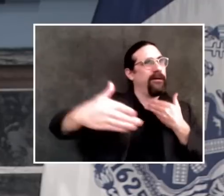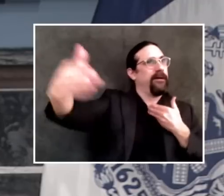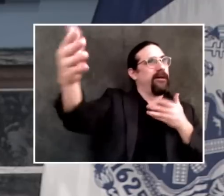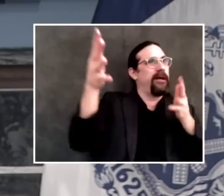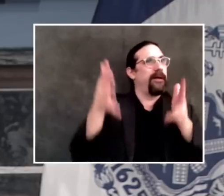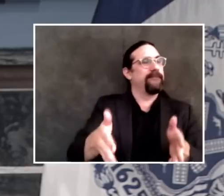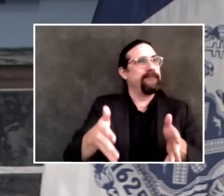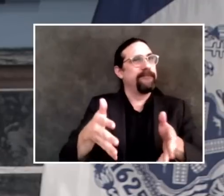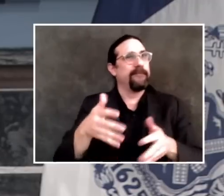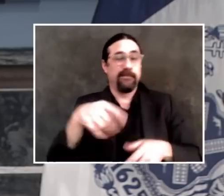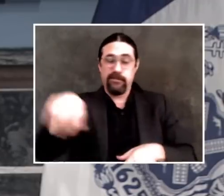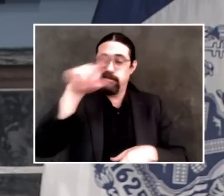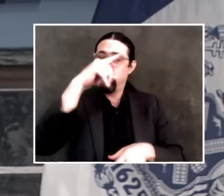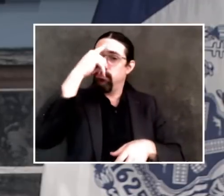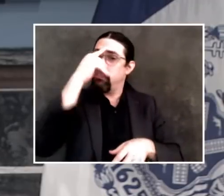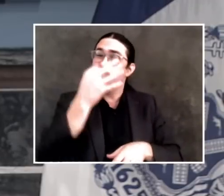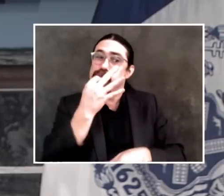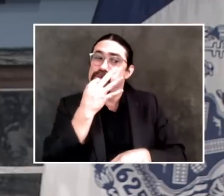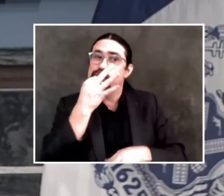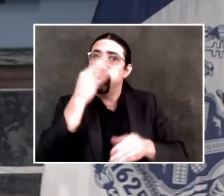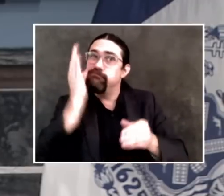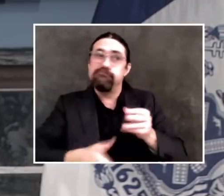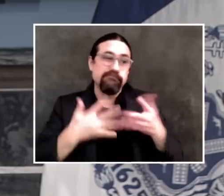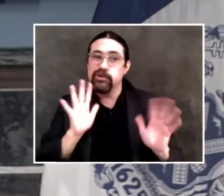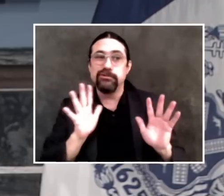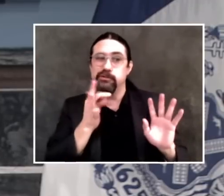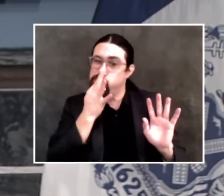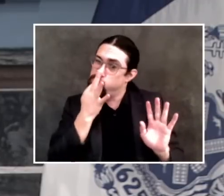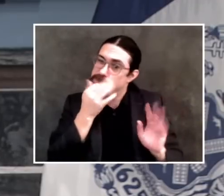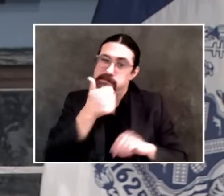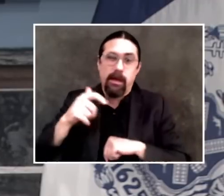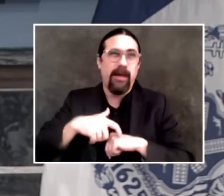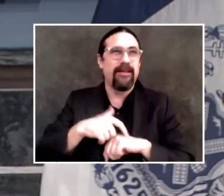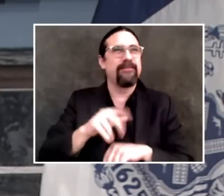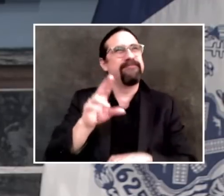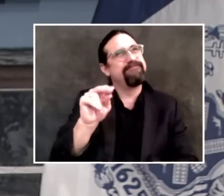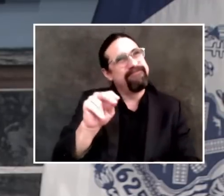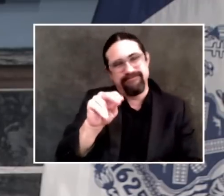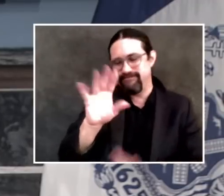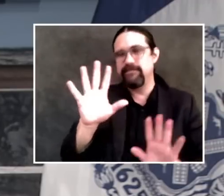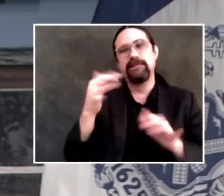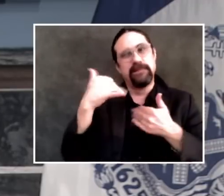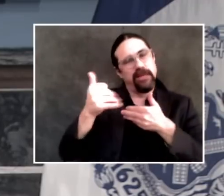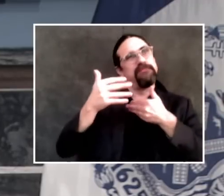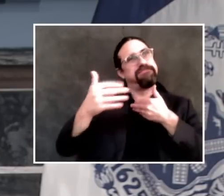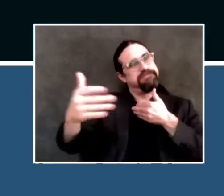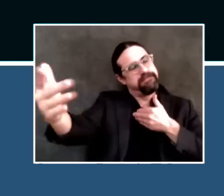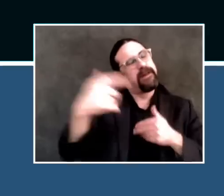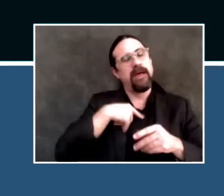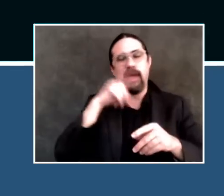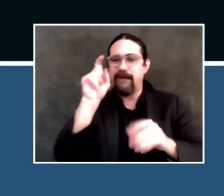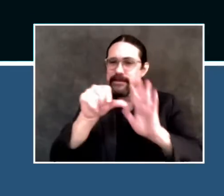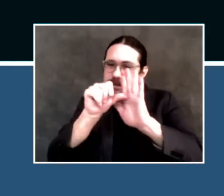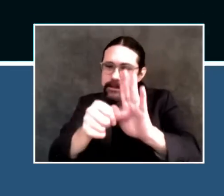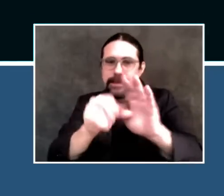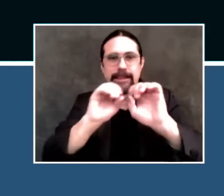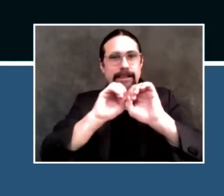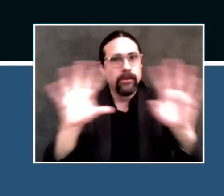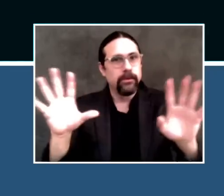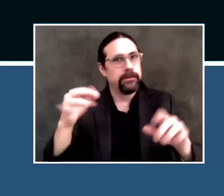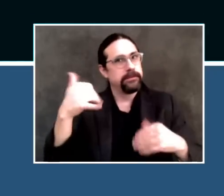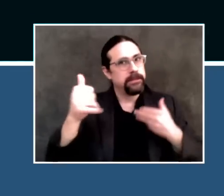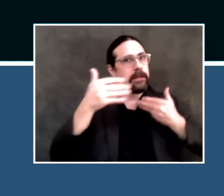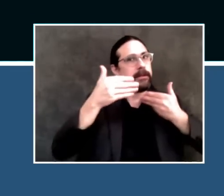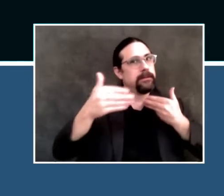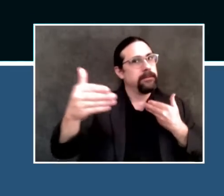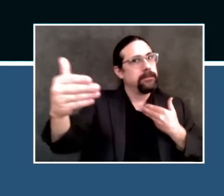expect something easy. I don't think you do, but I'm just going to make it plain. We still have widespread transmission, clearly. We still are seeing